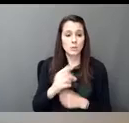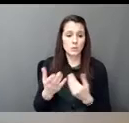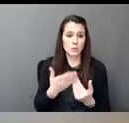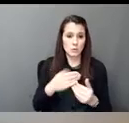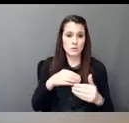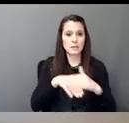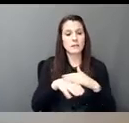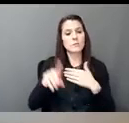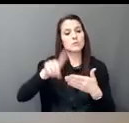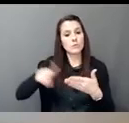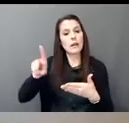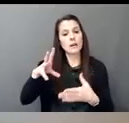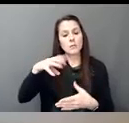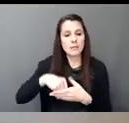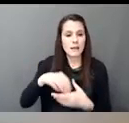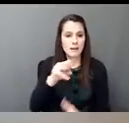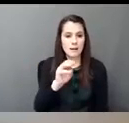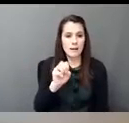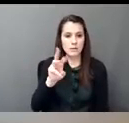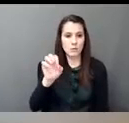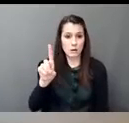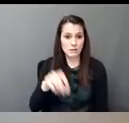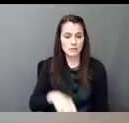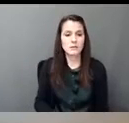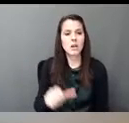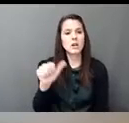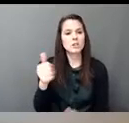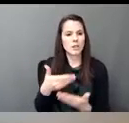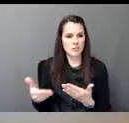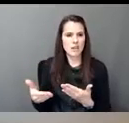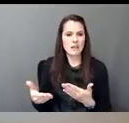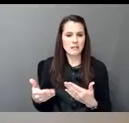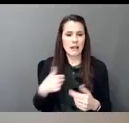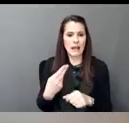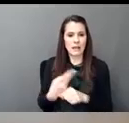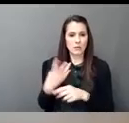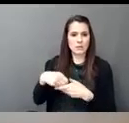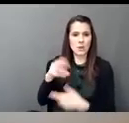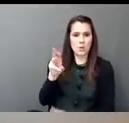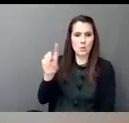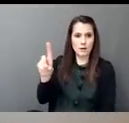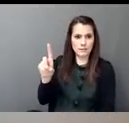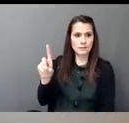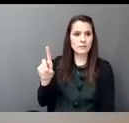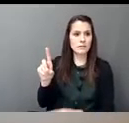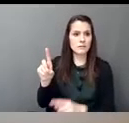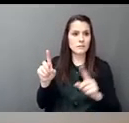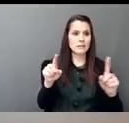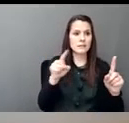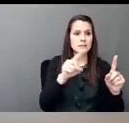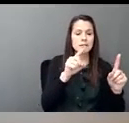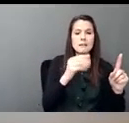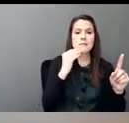checker within Microsoft Word. Another thing that I like to pick on in Word is over in the home